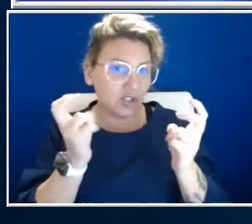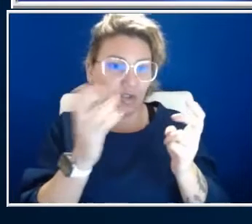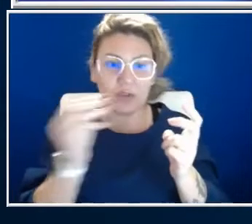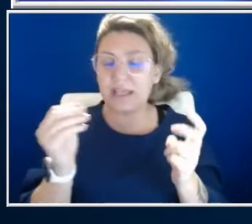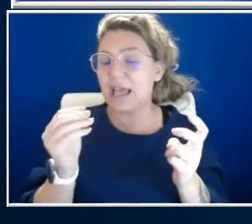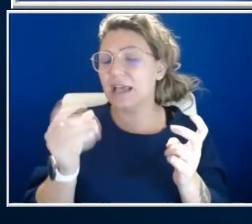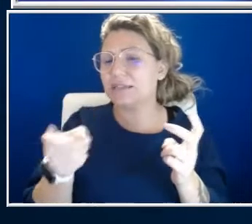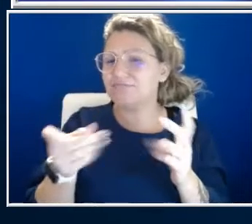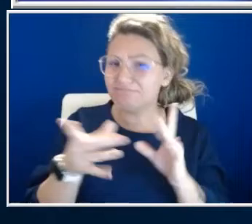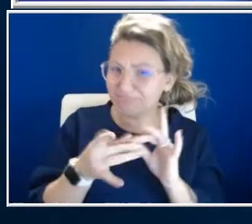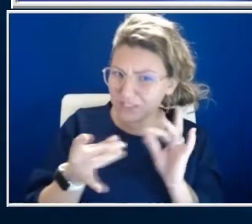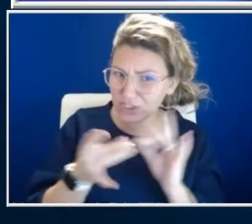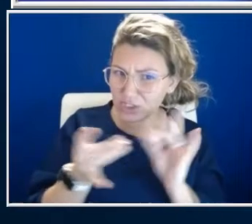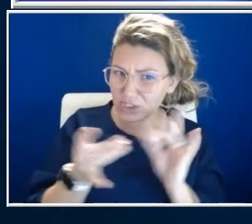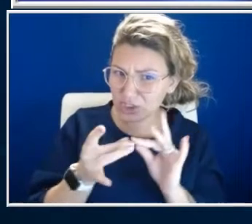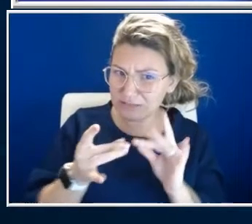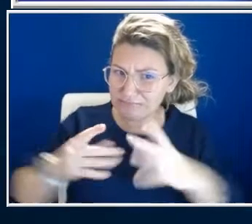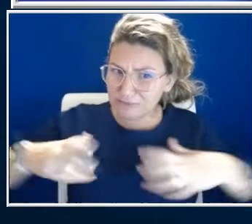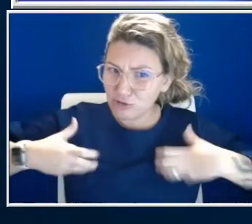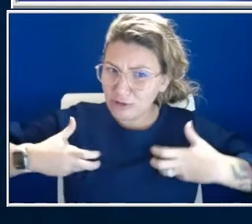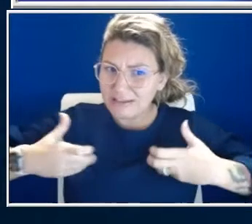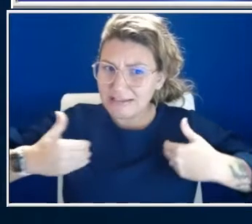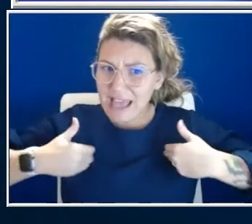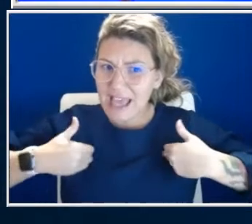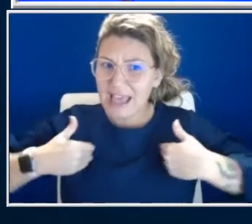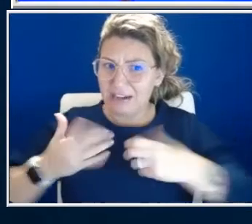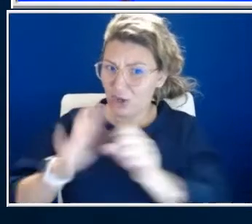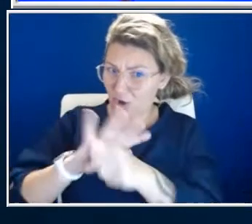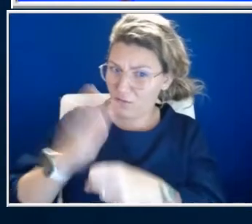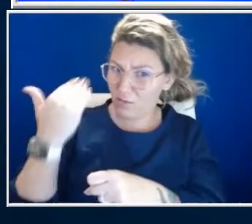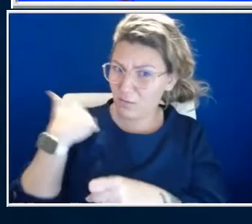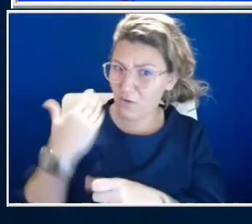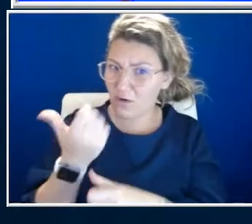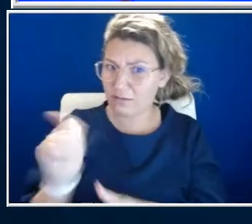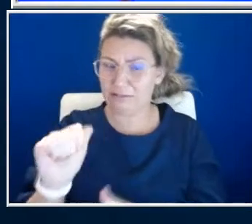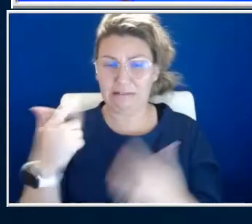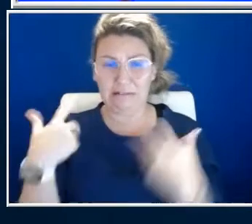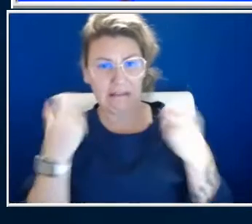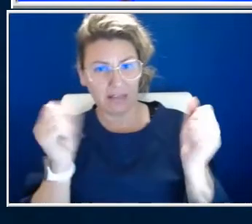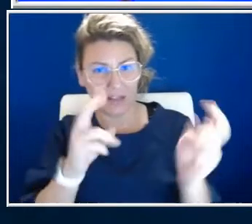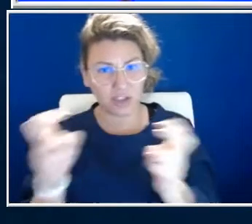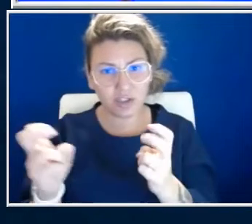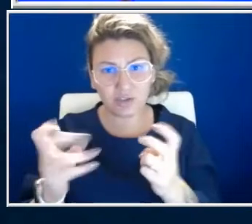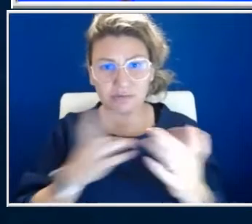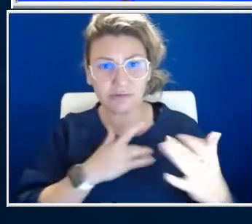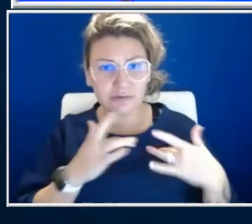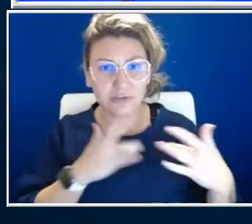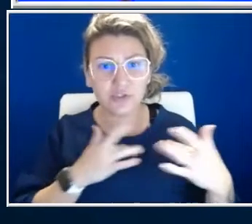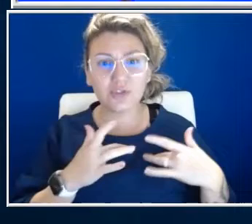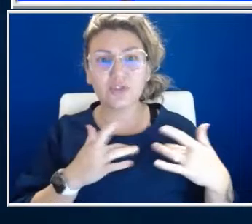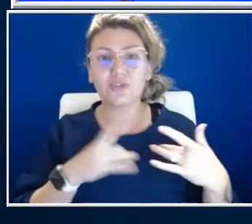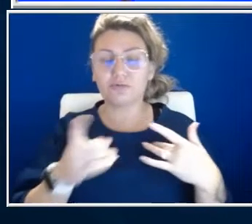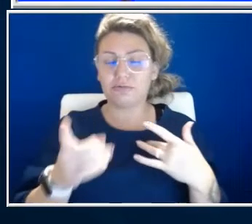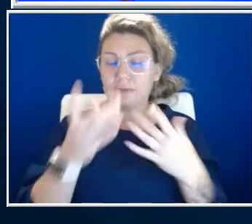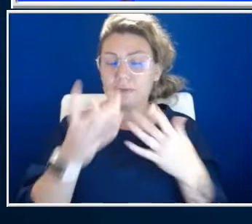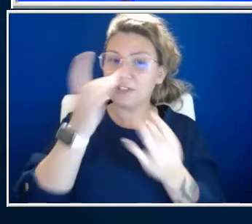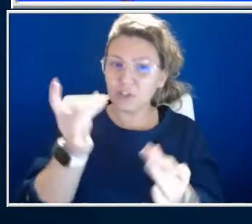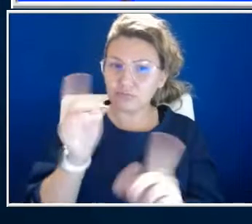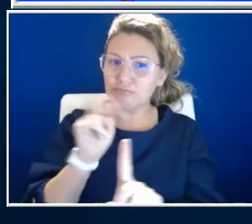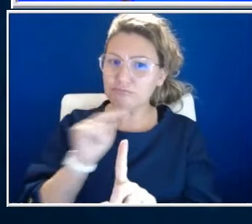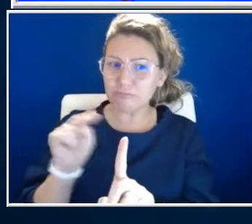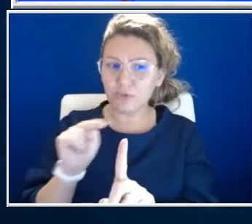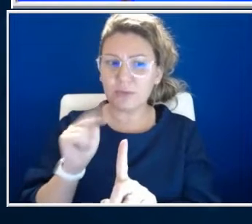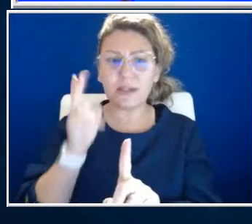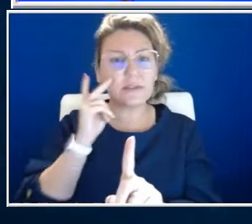health issues did he face? Anything else that concerned you? And you were taking this kind of, you had an interesting view to see everyone, but what